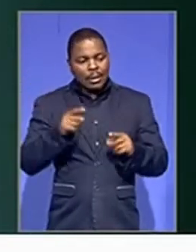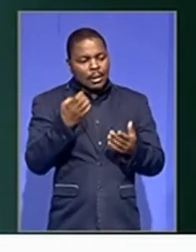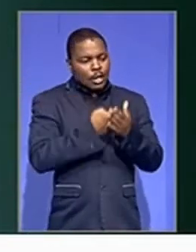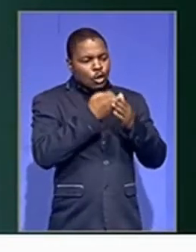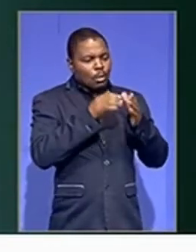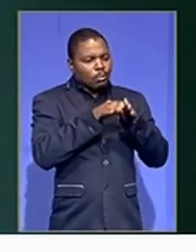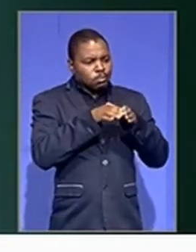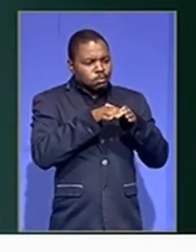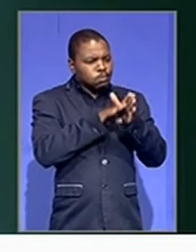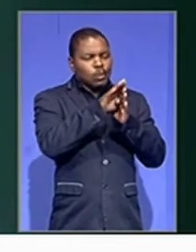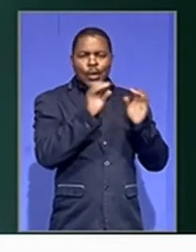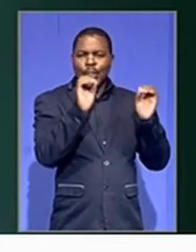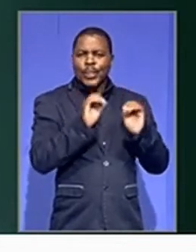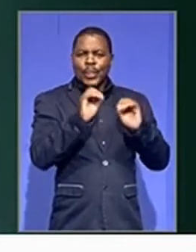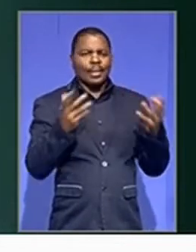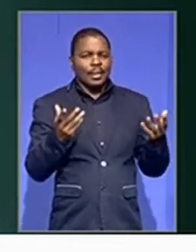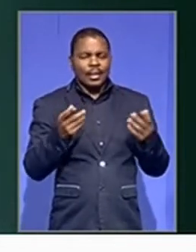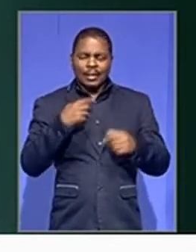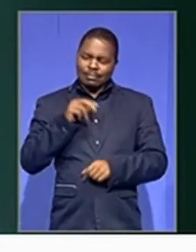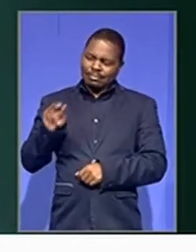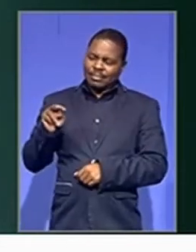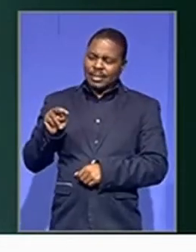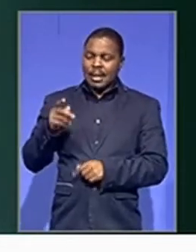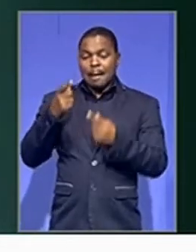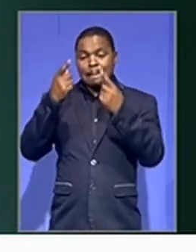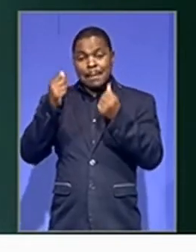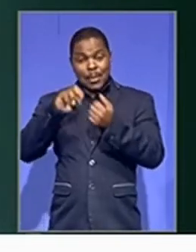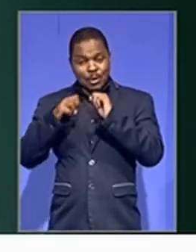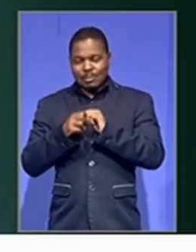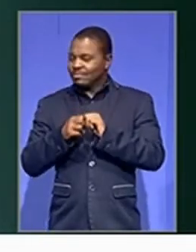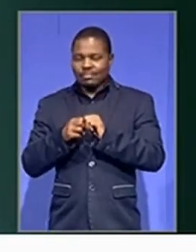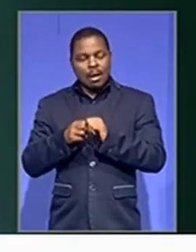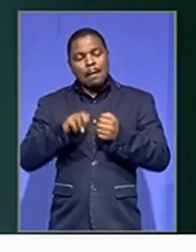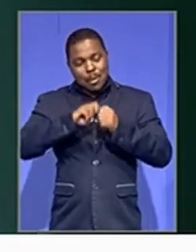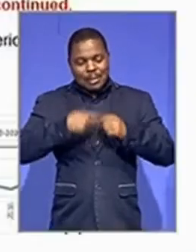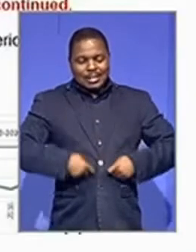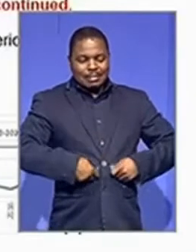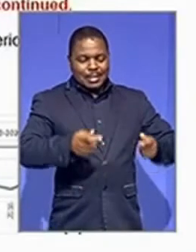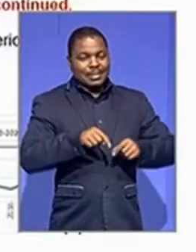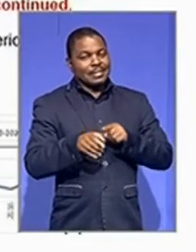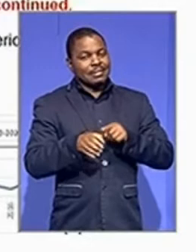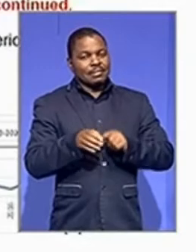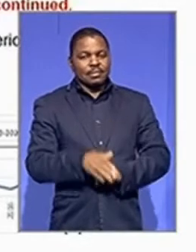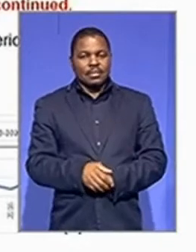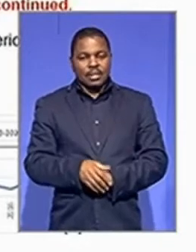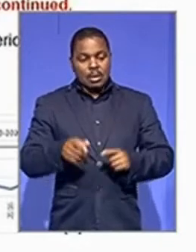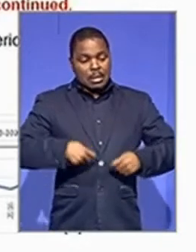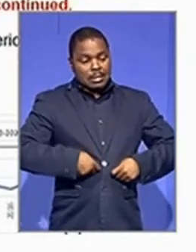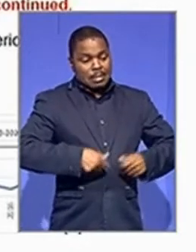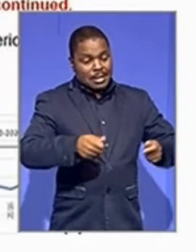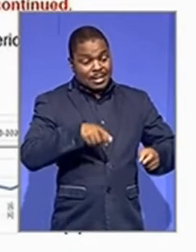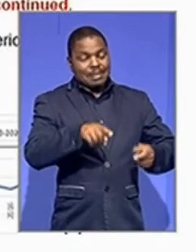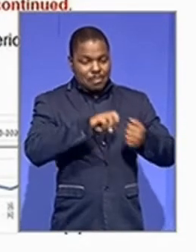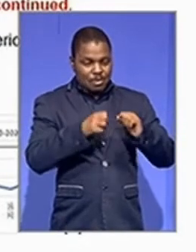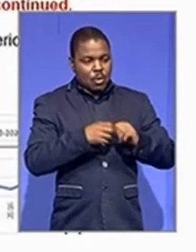economic growth, which suggests to us that we don't have a funding problem, we have a spending problem. And it's really the composition of our spending and where that